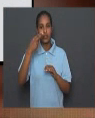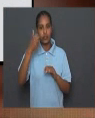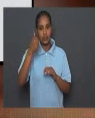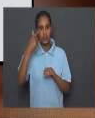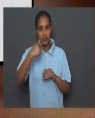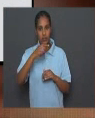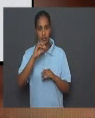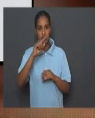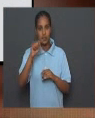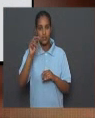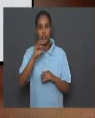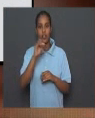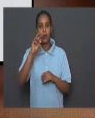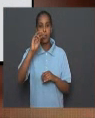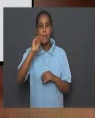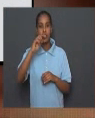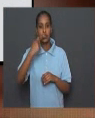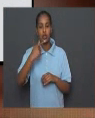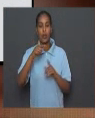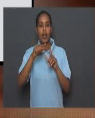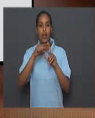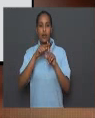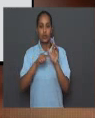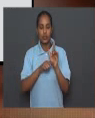zinc, and magnesium ion.